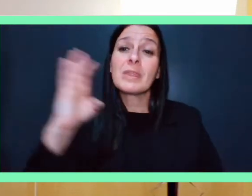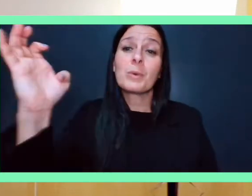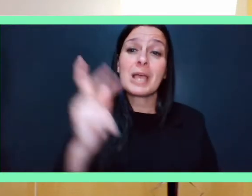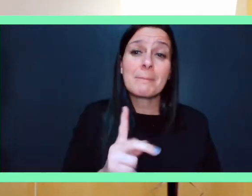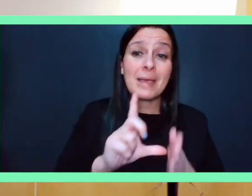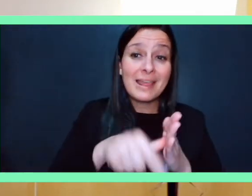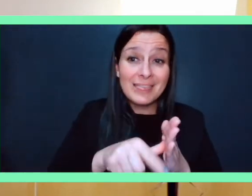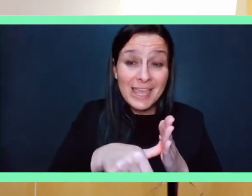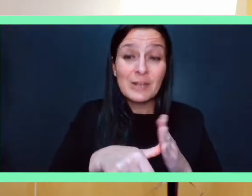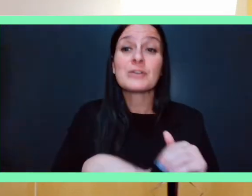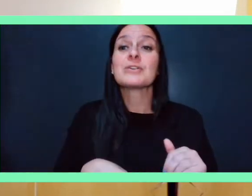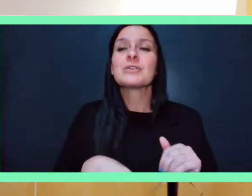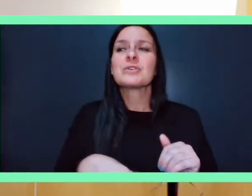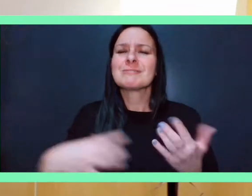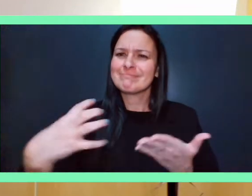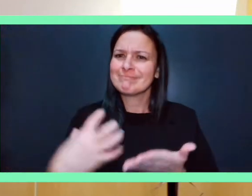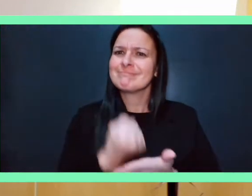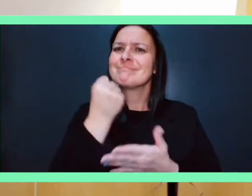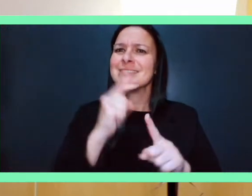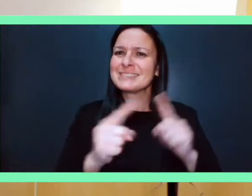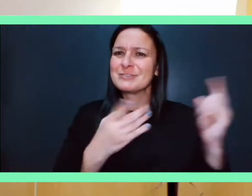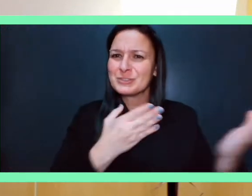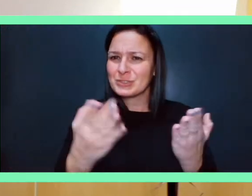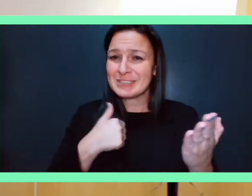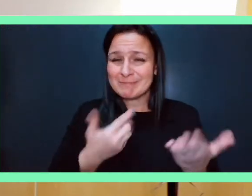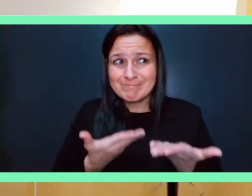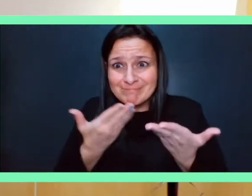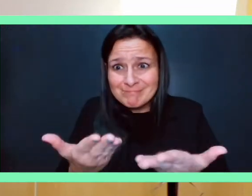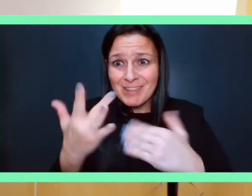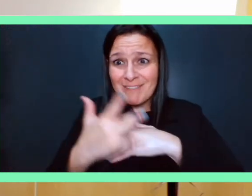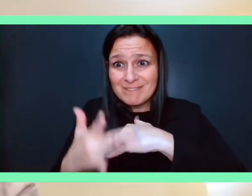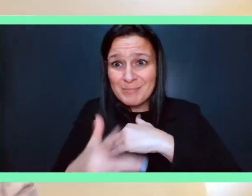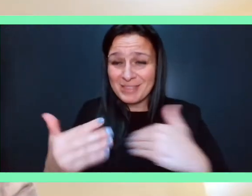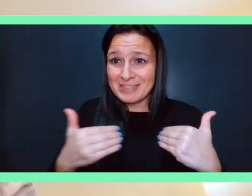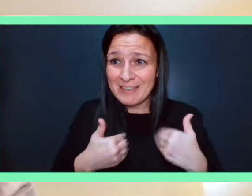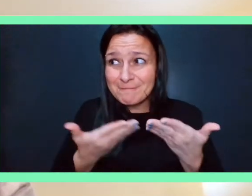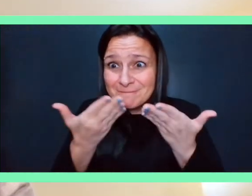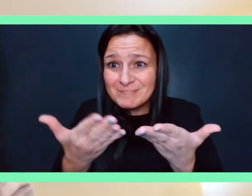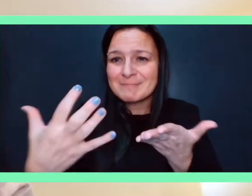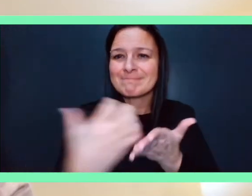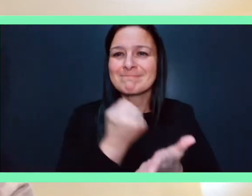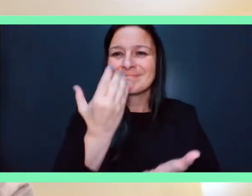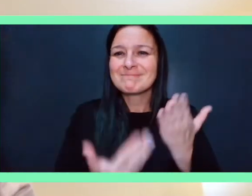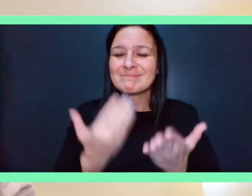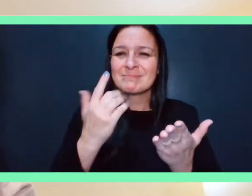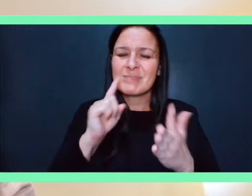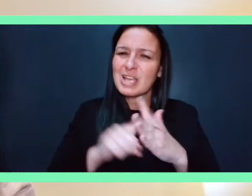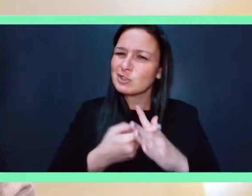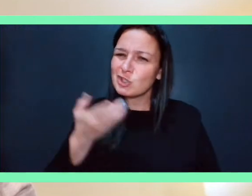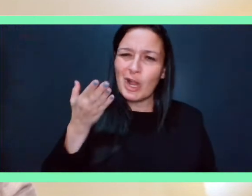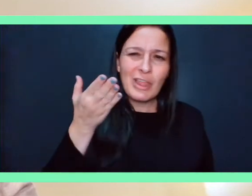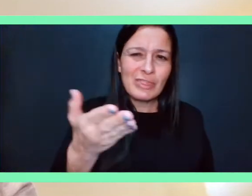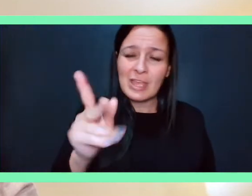to you know just oblige the services that I might be rendering to them. I start right in the heartbeat of that community